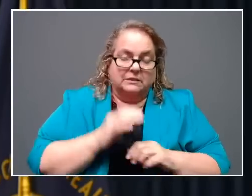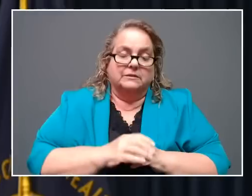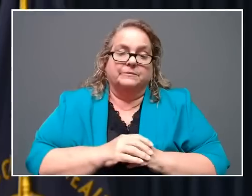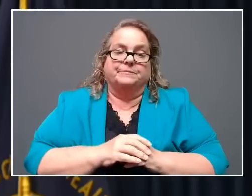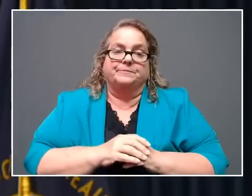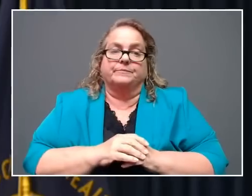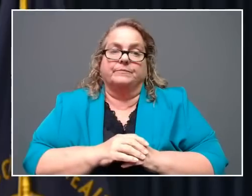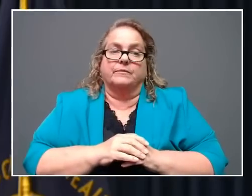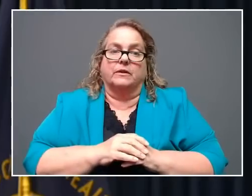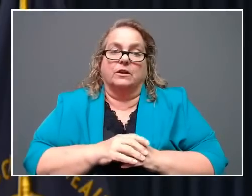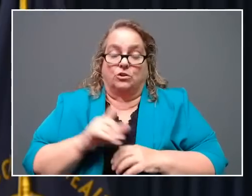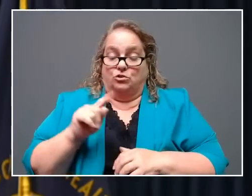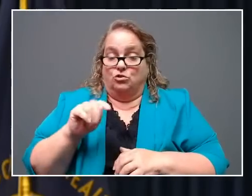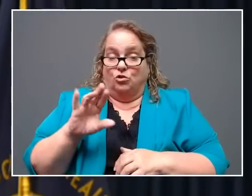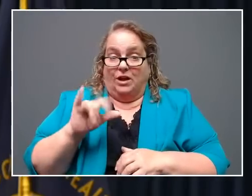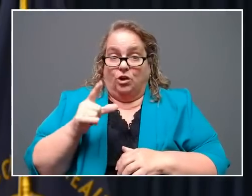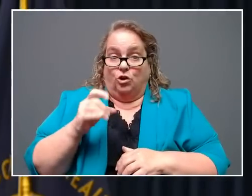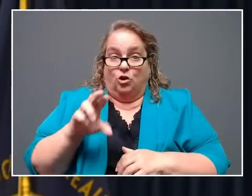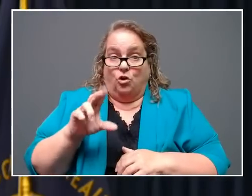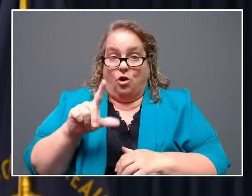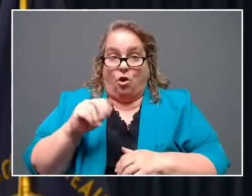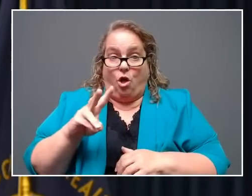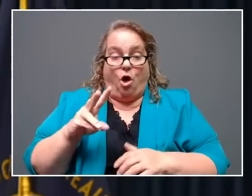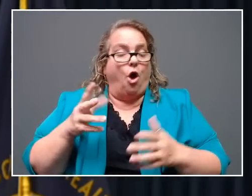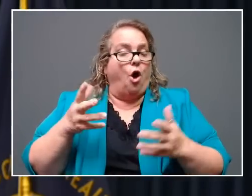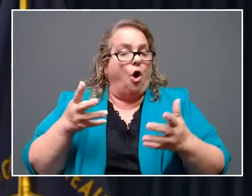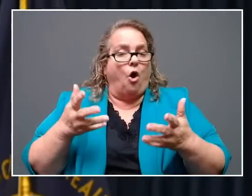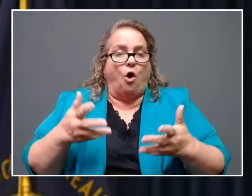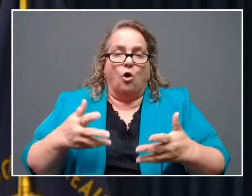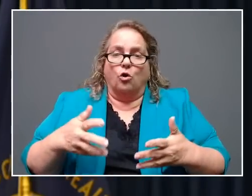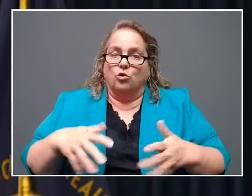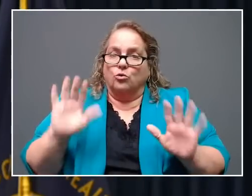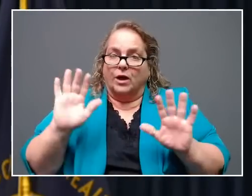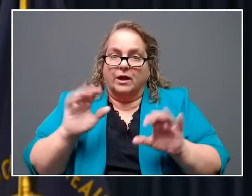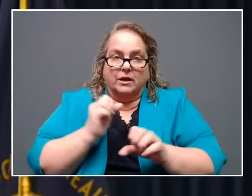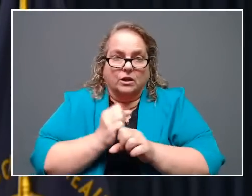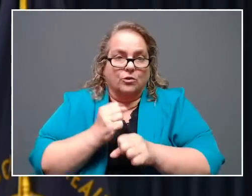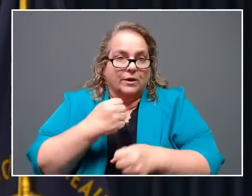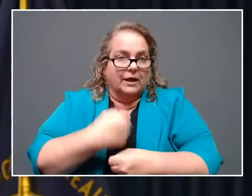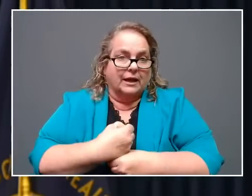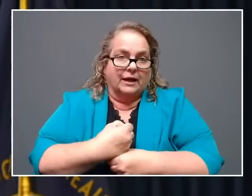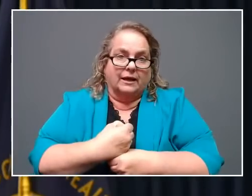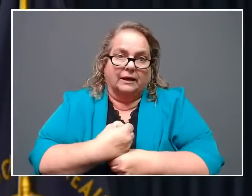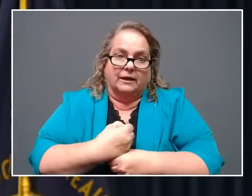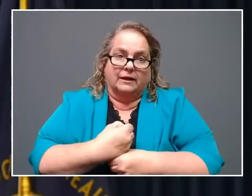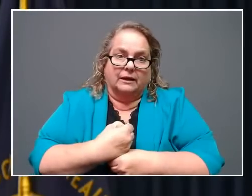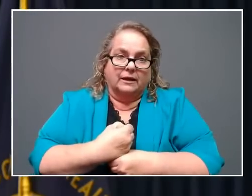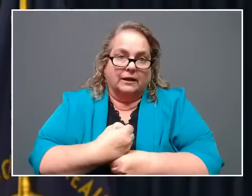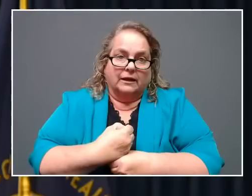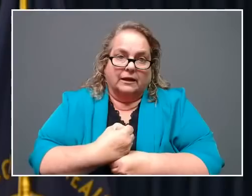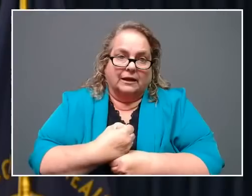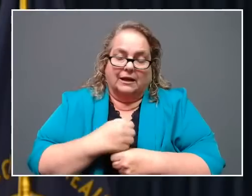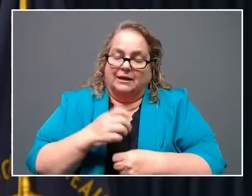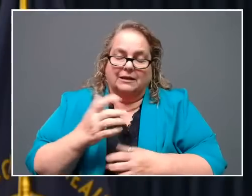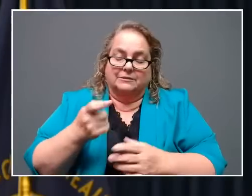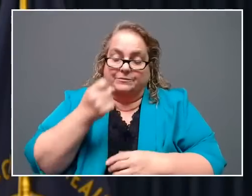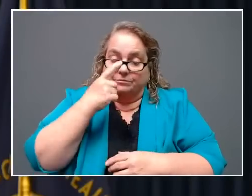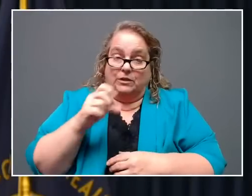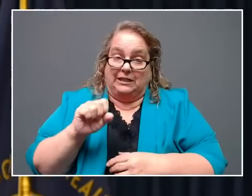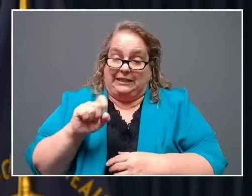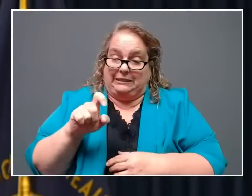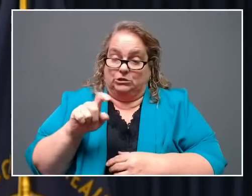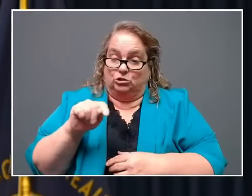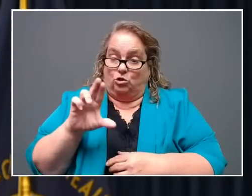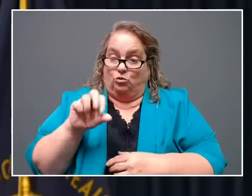The trigger law is already creating, again, the extremist trigger law is already